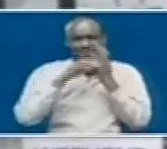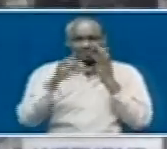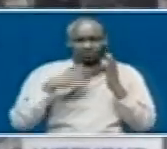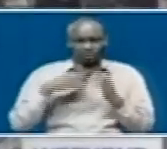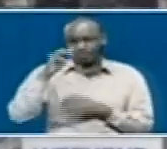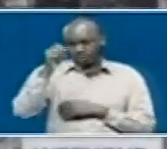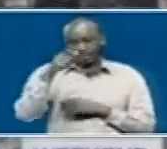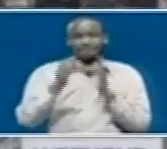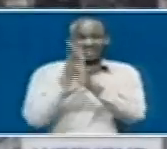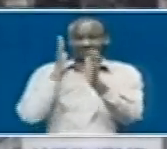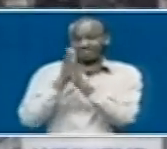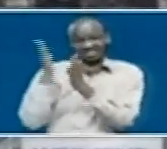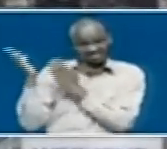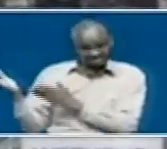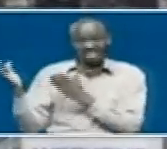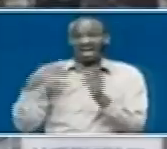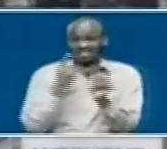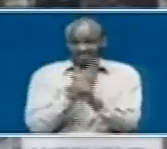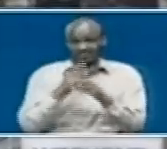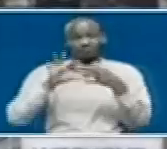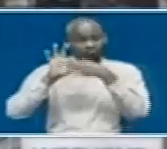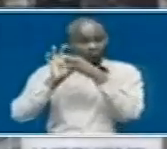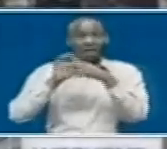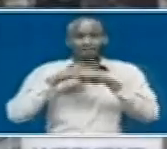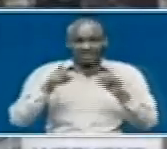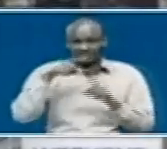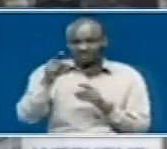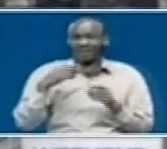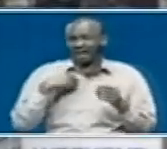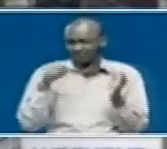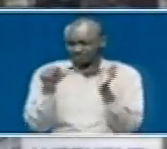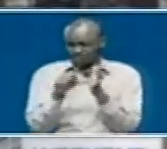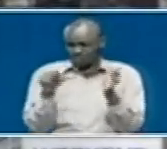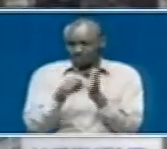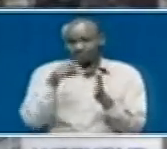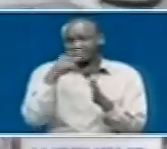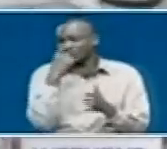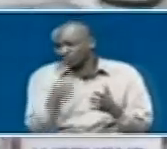modern coast bus and truck transport business, but he courted controversy and was